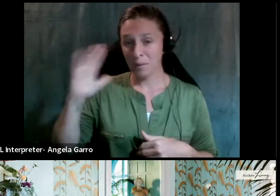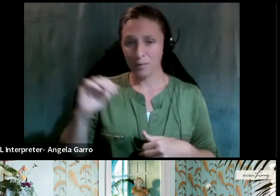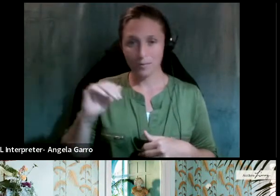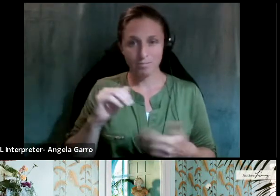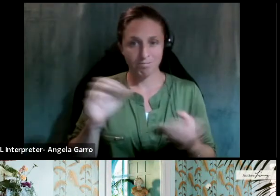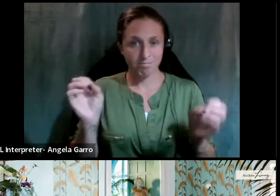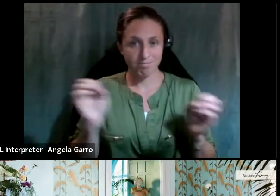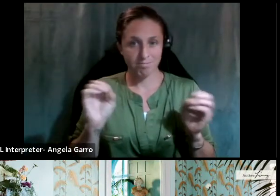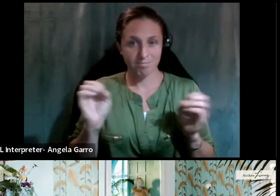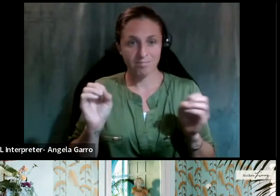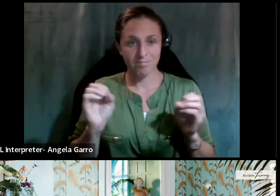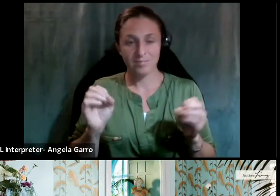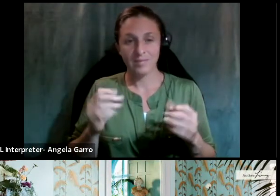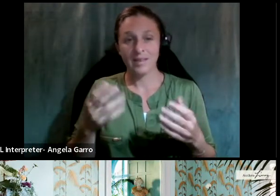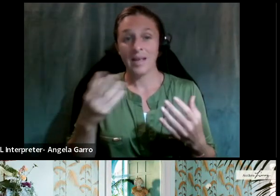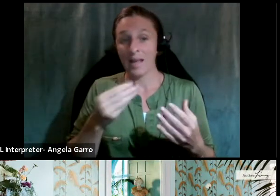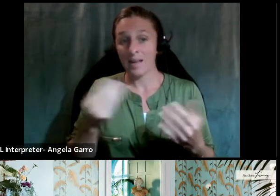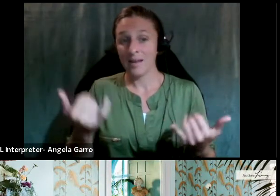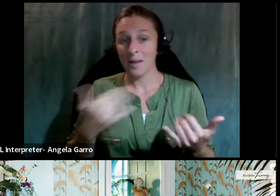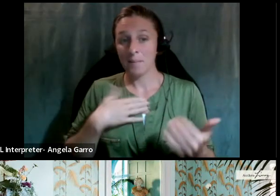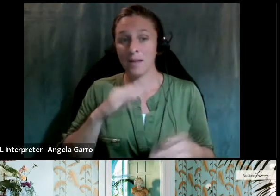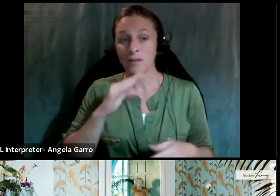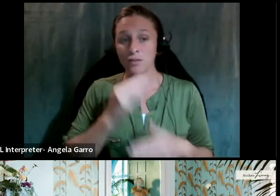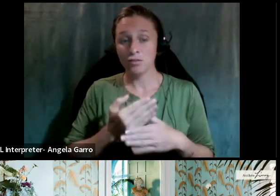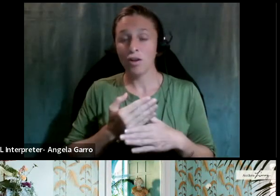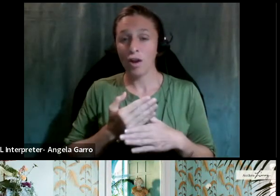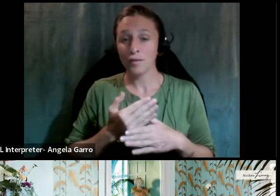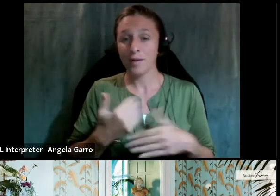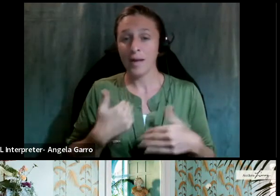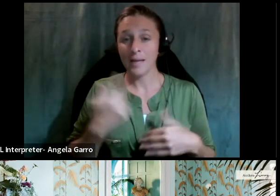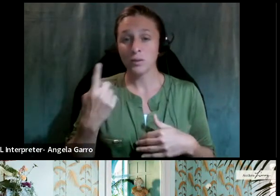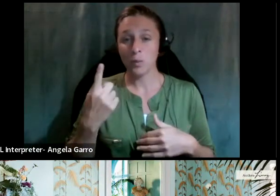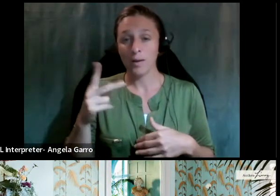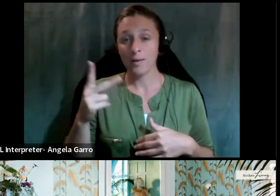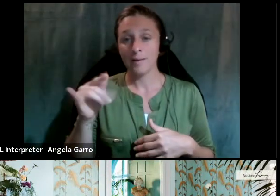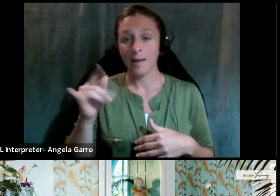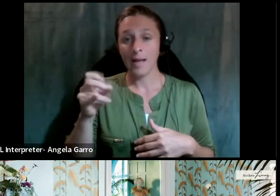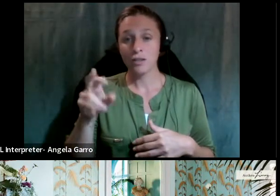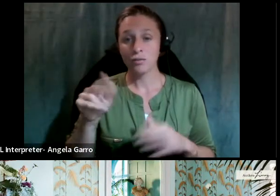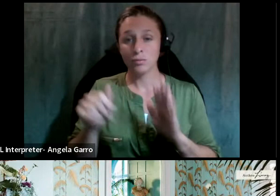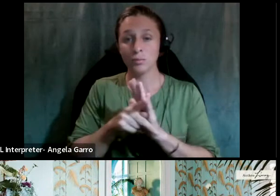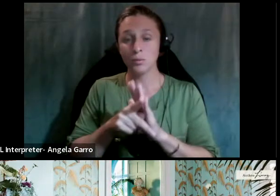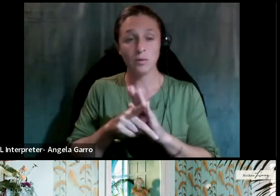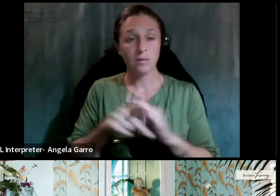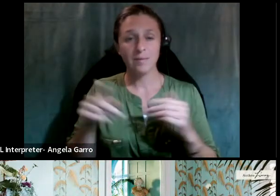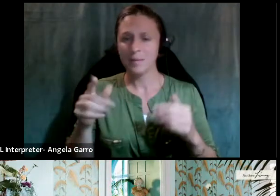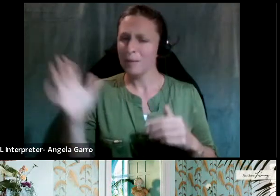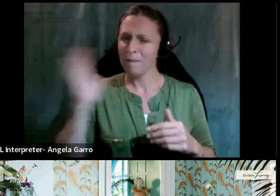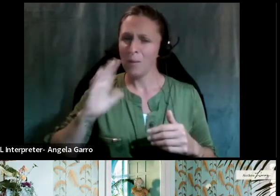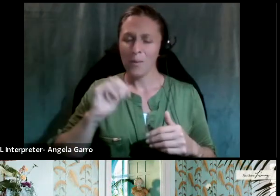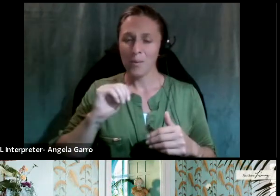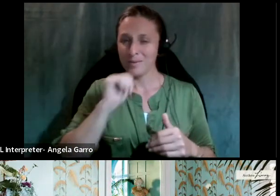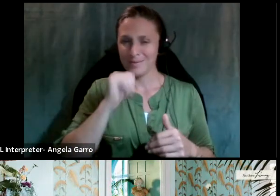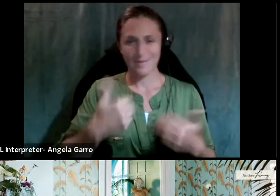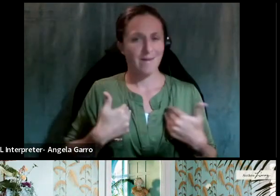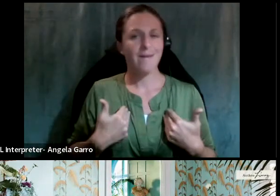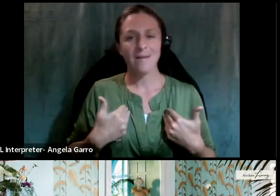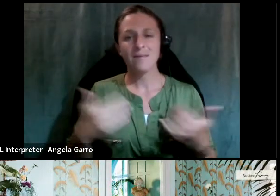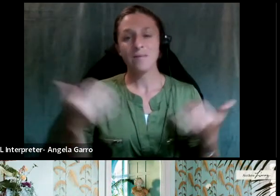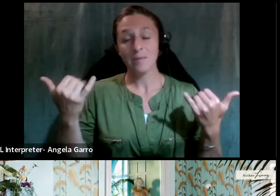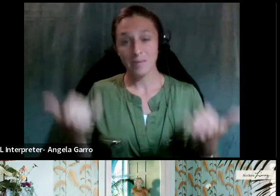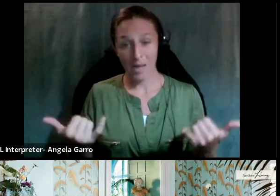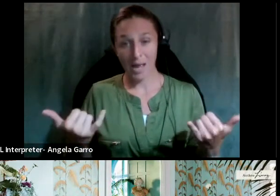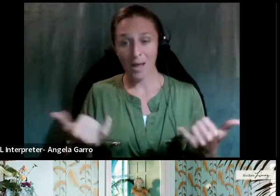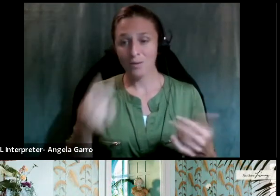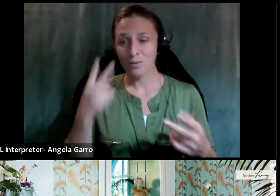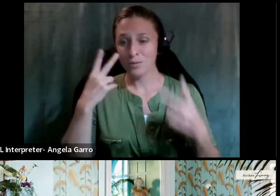And my daughter's got one that Kaiser approved. They didn't exist previously, and now you